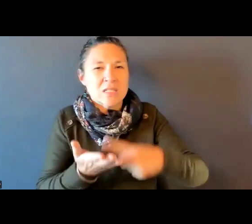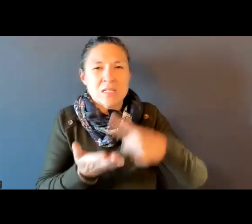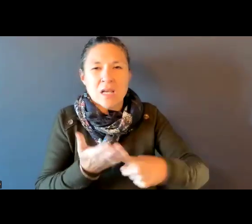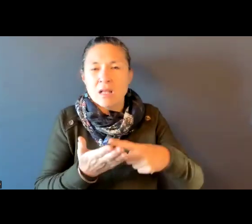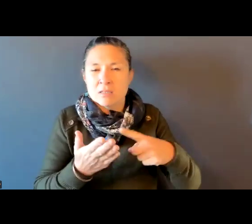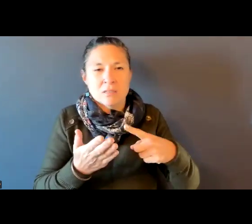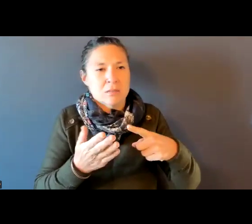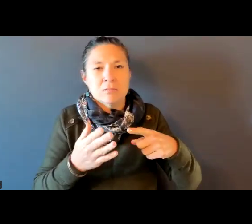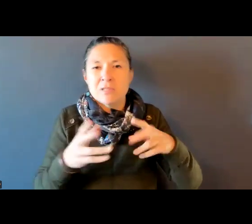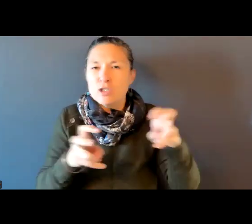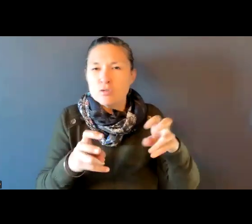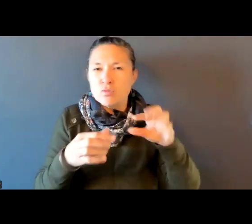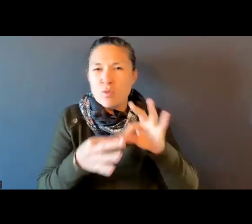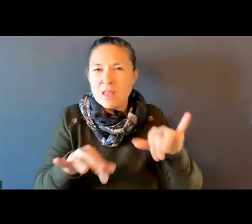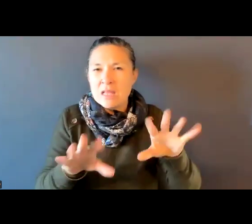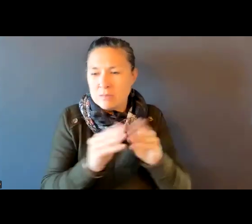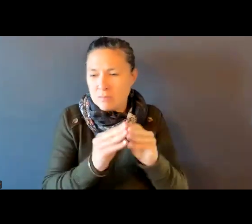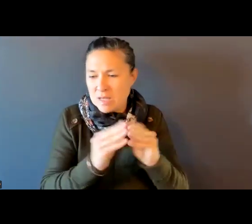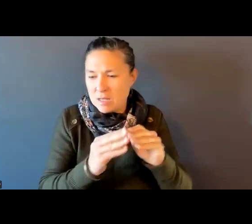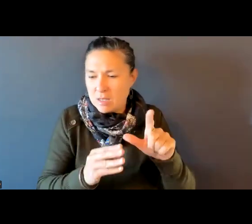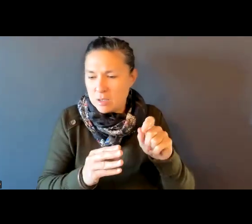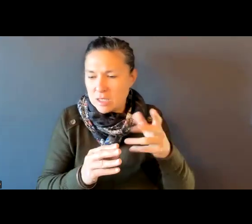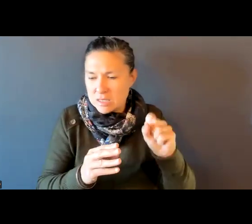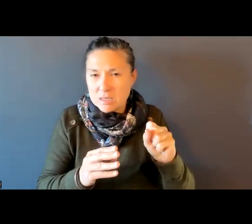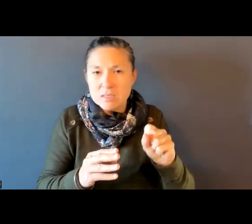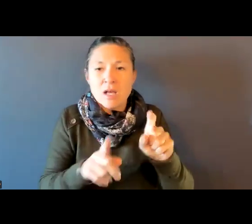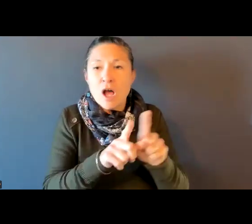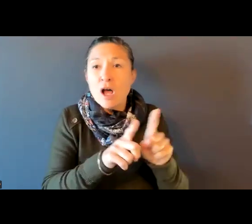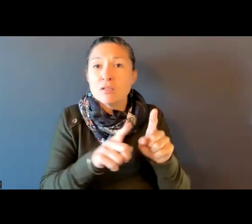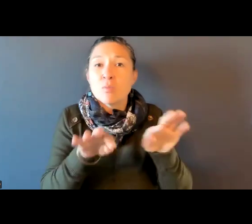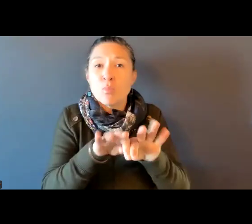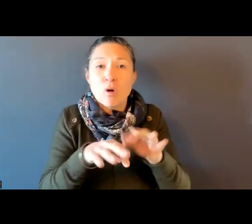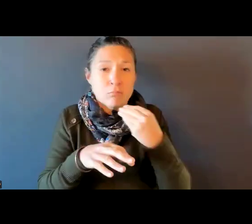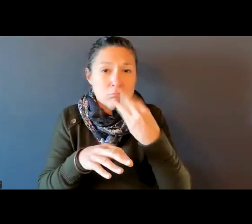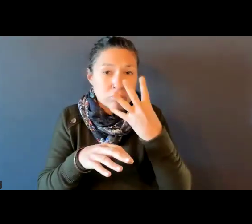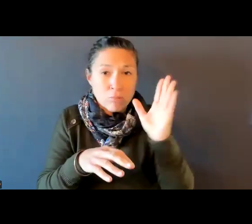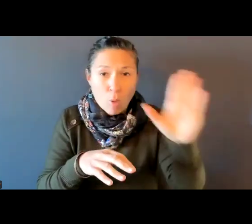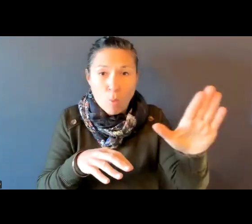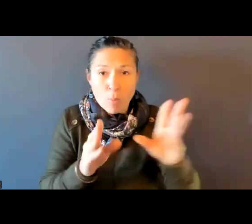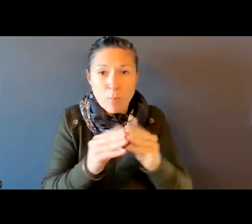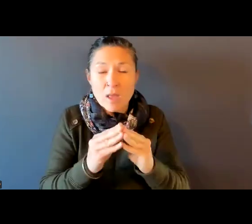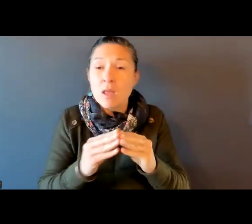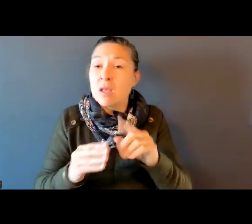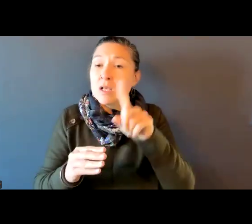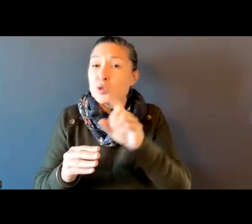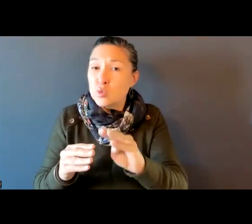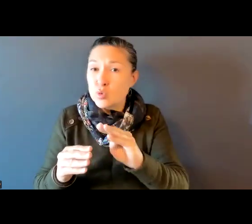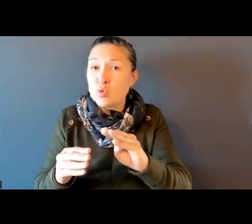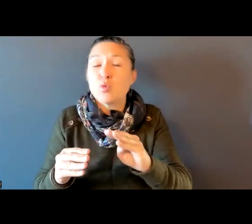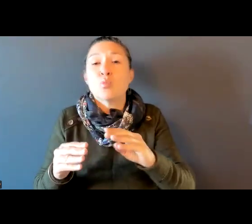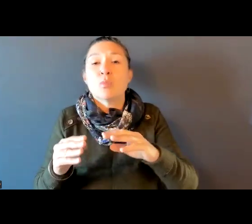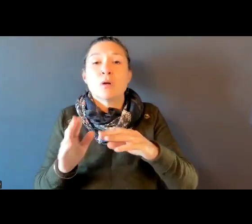to leave their cameras on for the whole meeting. That is it for Zoom. Back over to you, Marie Belen. Thank you,